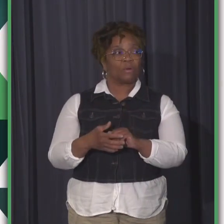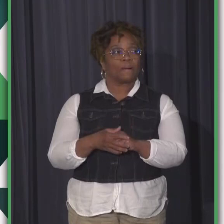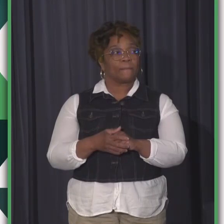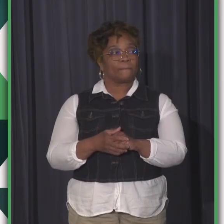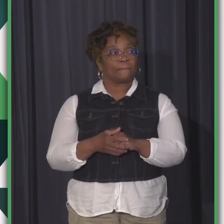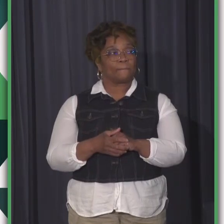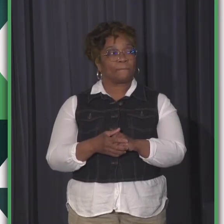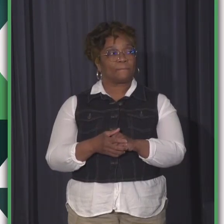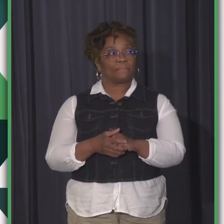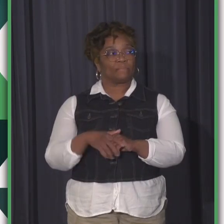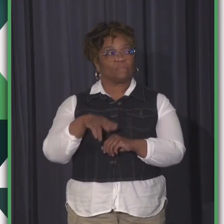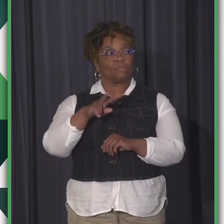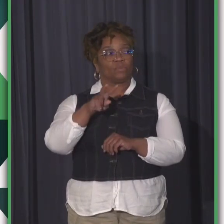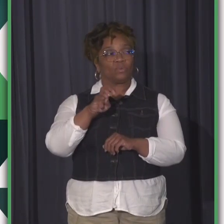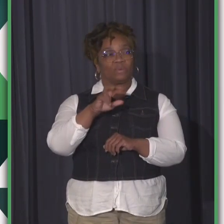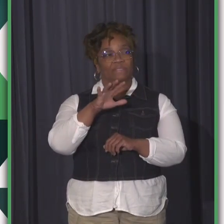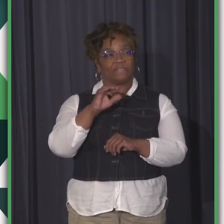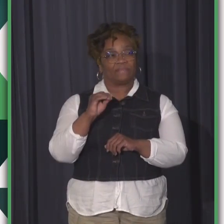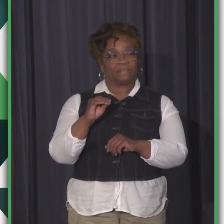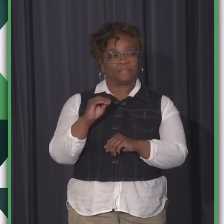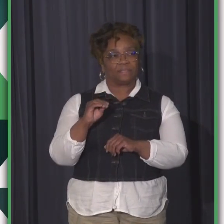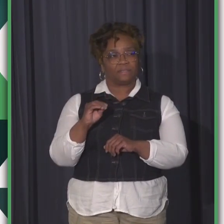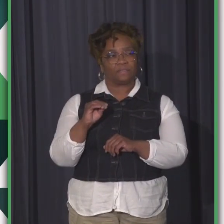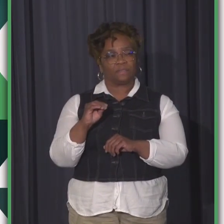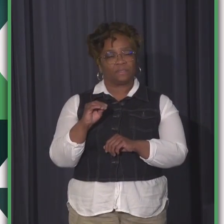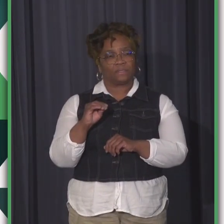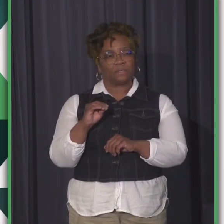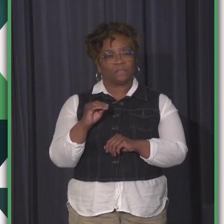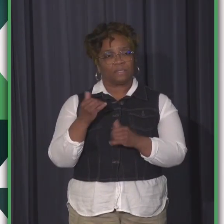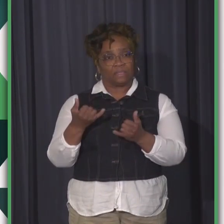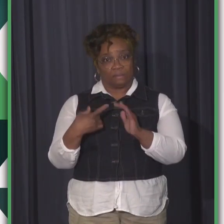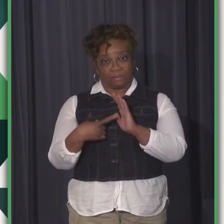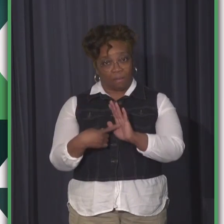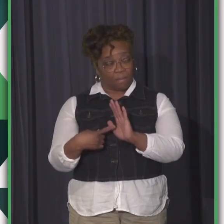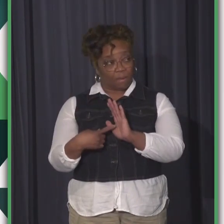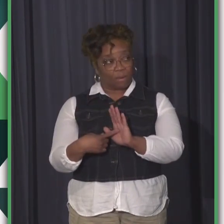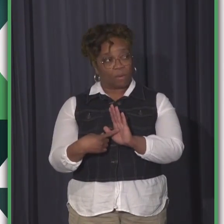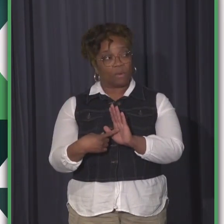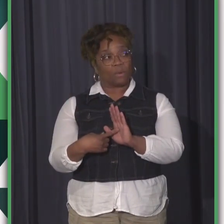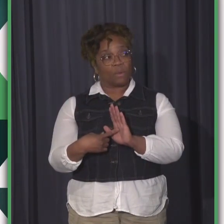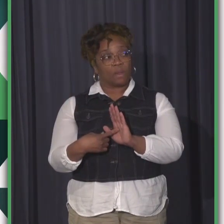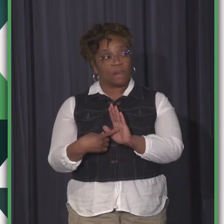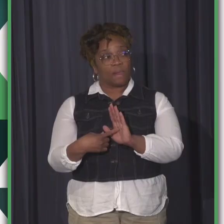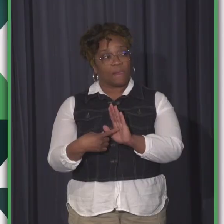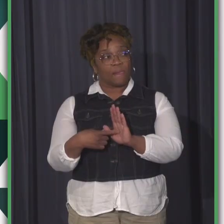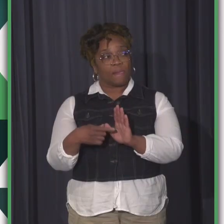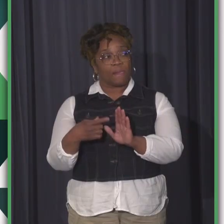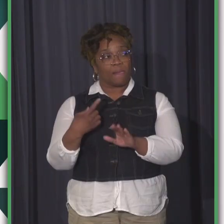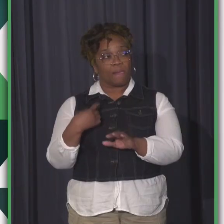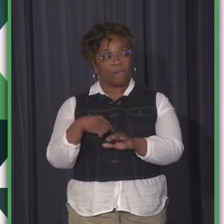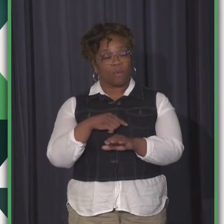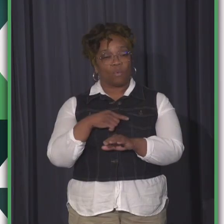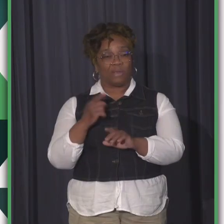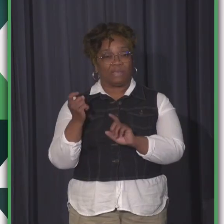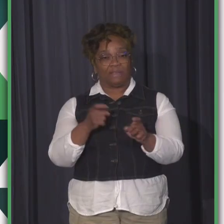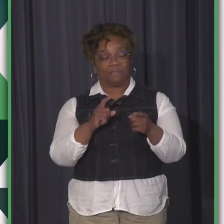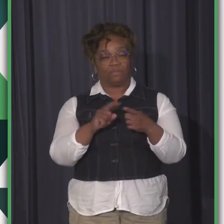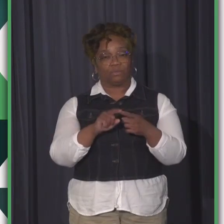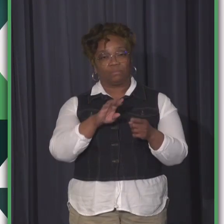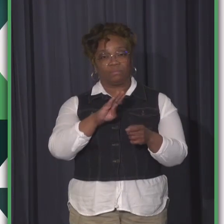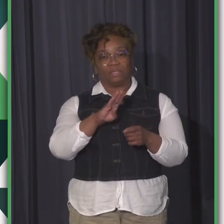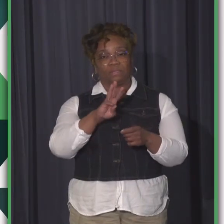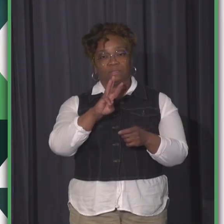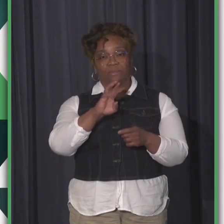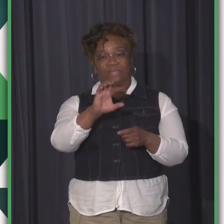about 250. With this sample, we give it to the body-worn camera team. They